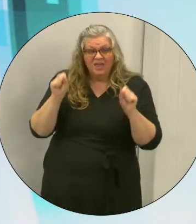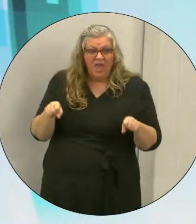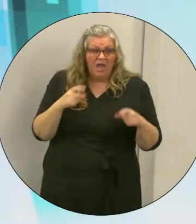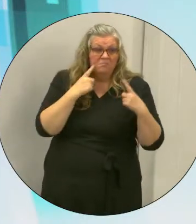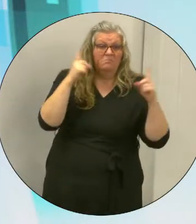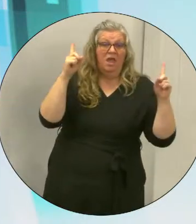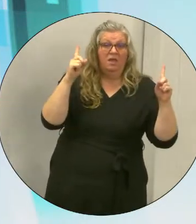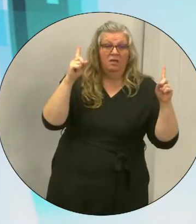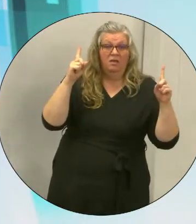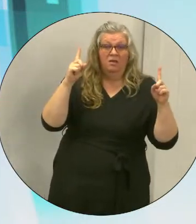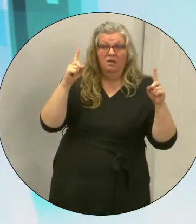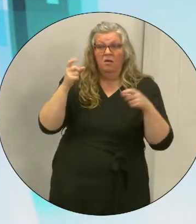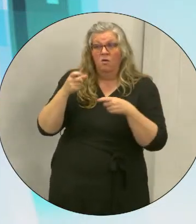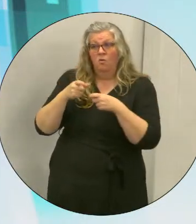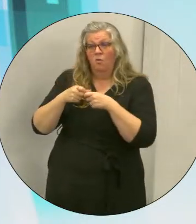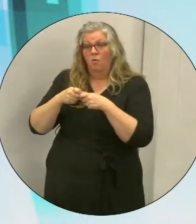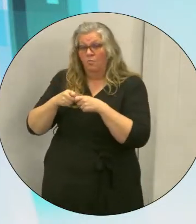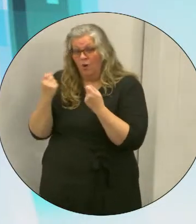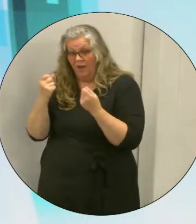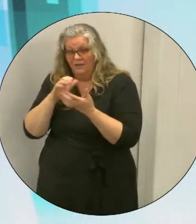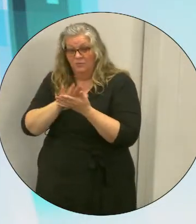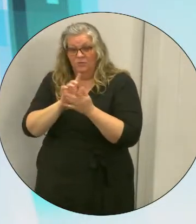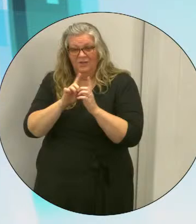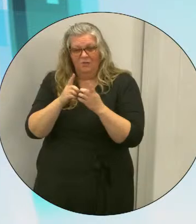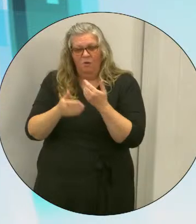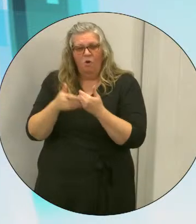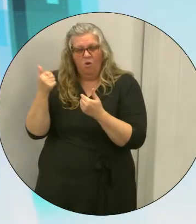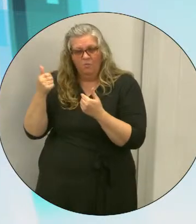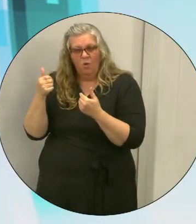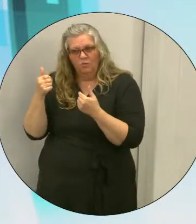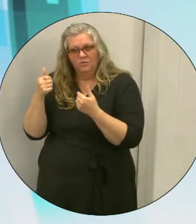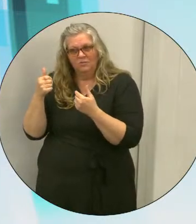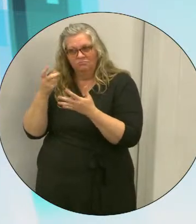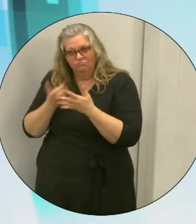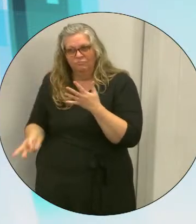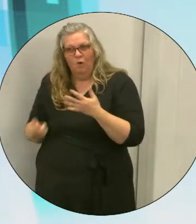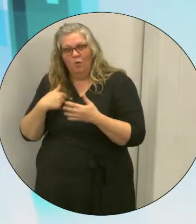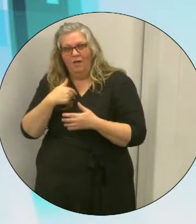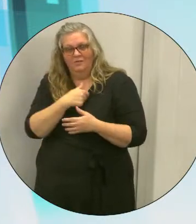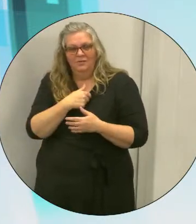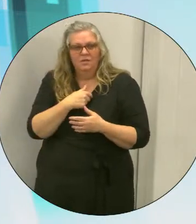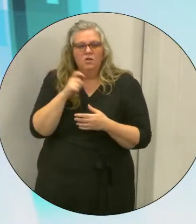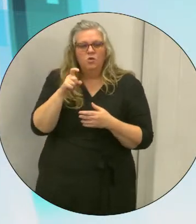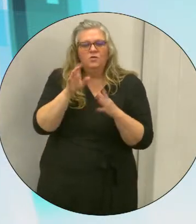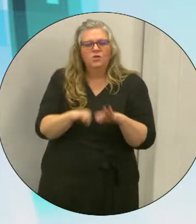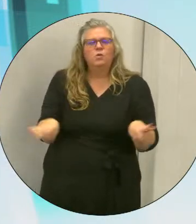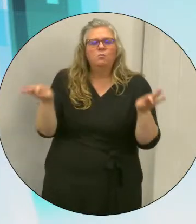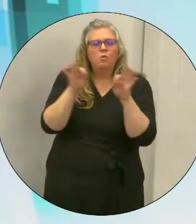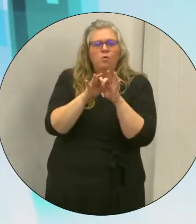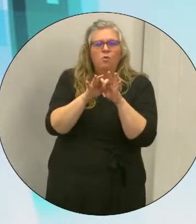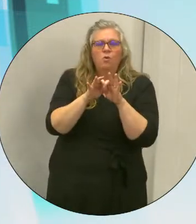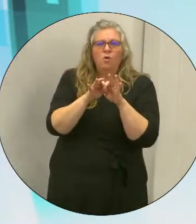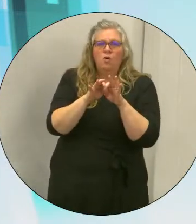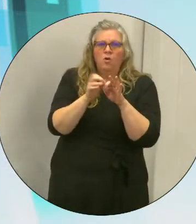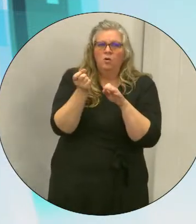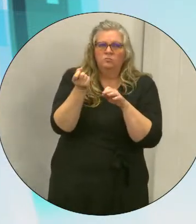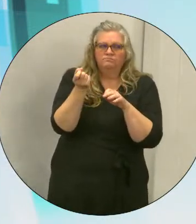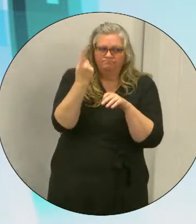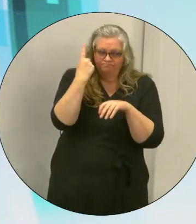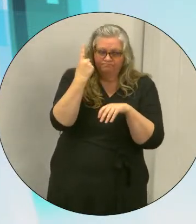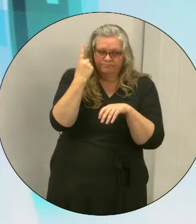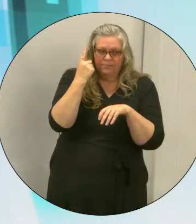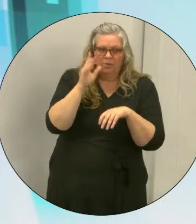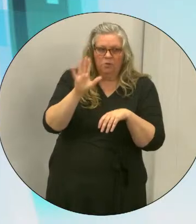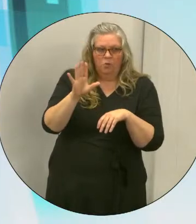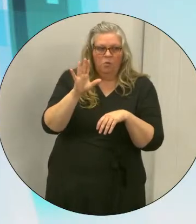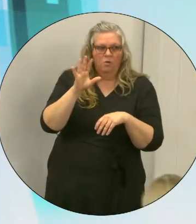almost broke us. I say this not to scare you, but to help you fully understand the importance of your choice tonight. I asked my group